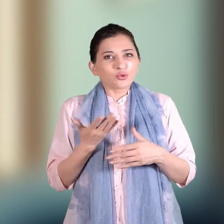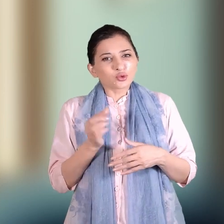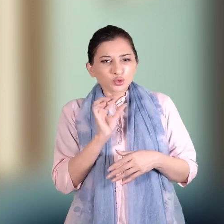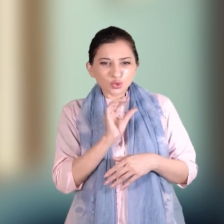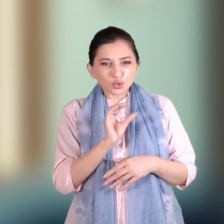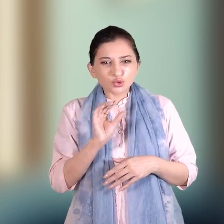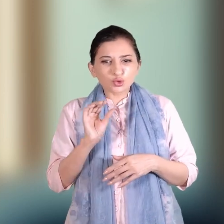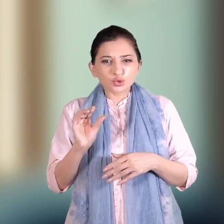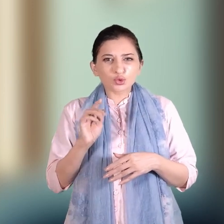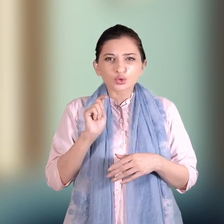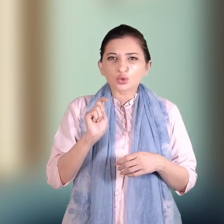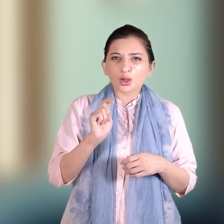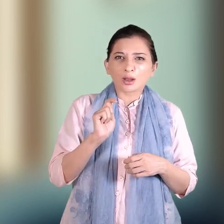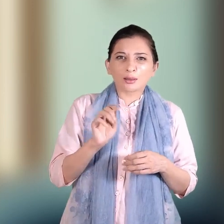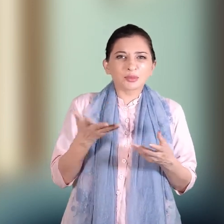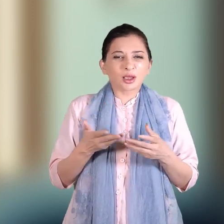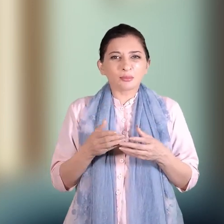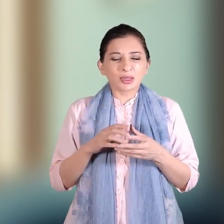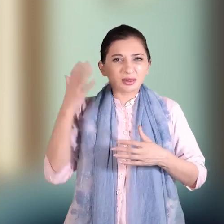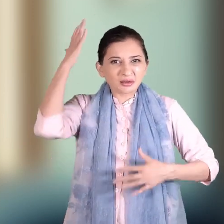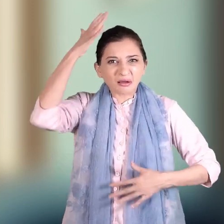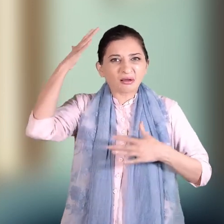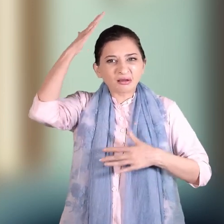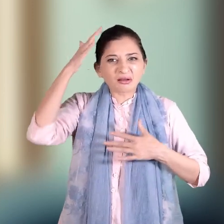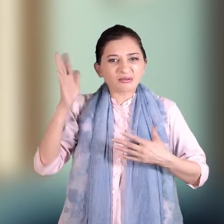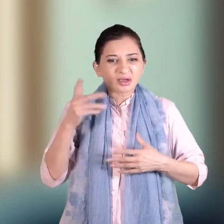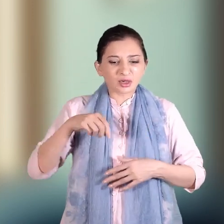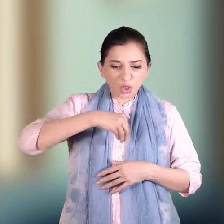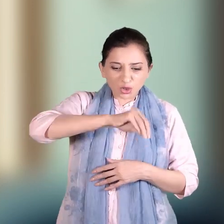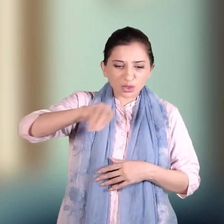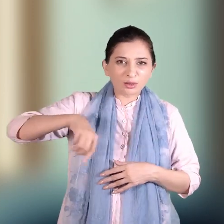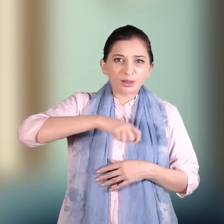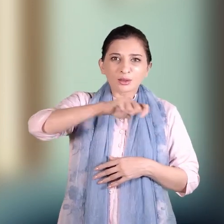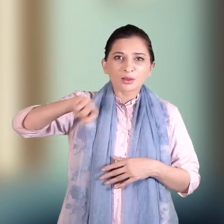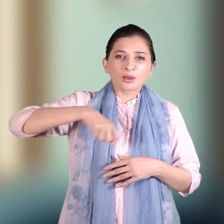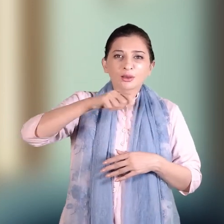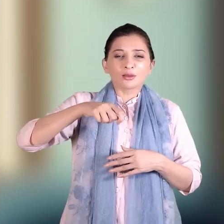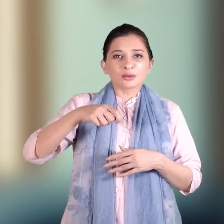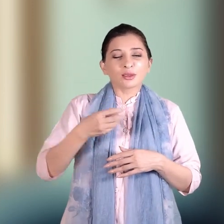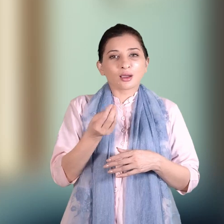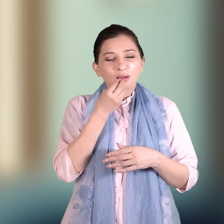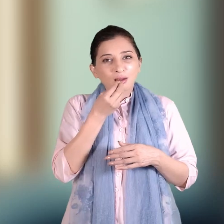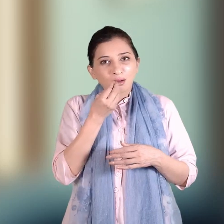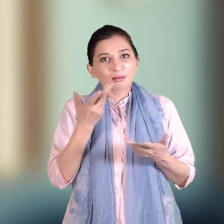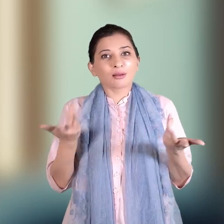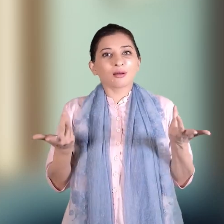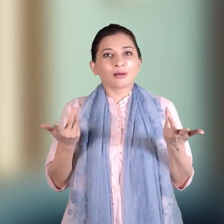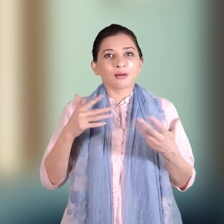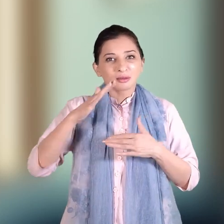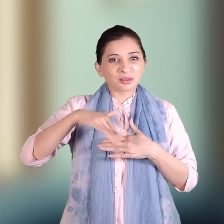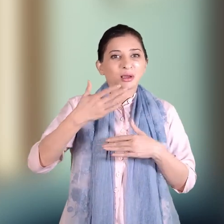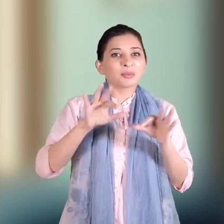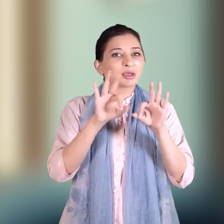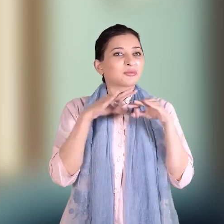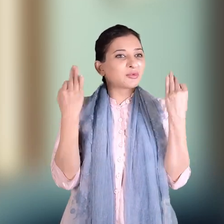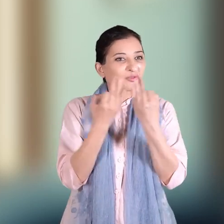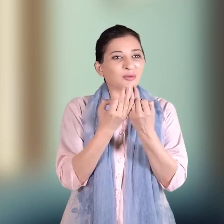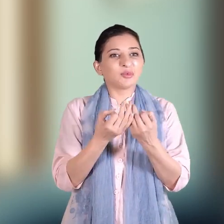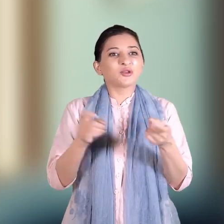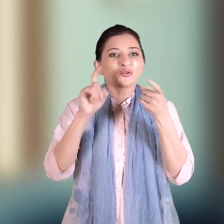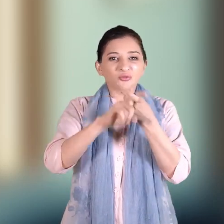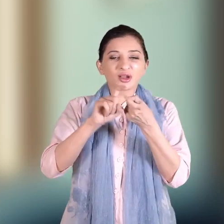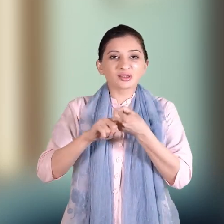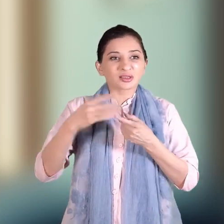small tasks, like, taking a shower or cooking their favorite meal or going out with their